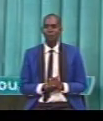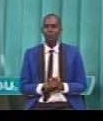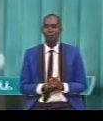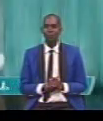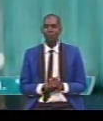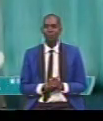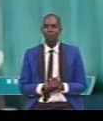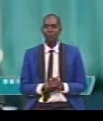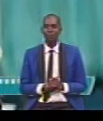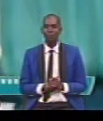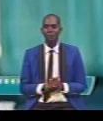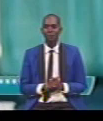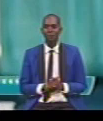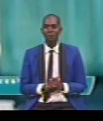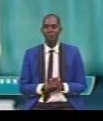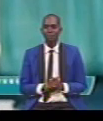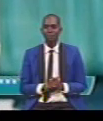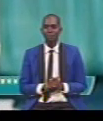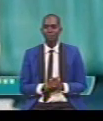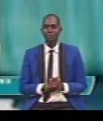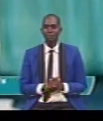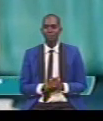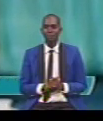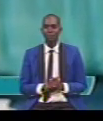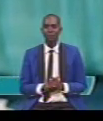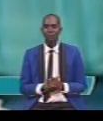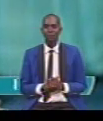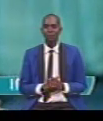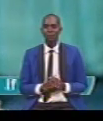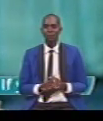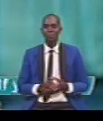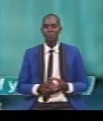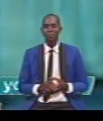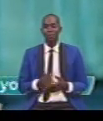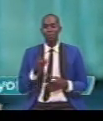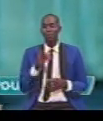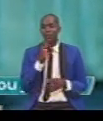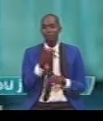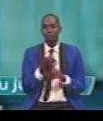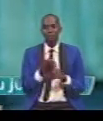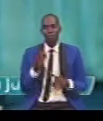My name's Anton Piri. I'm from within Lusaka.